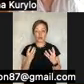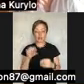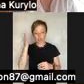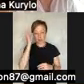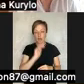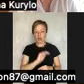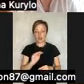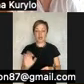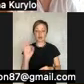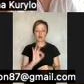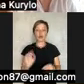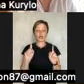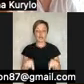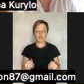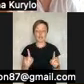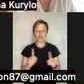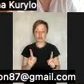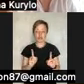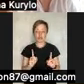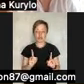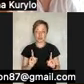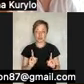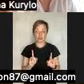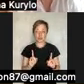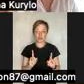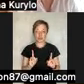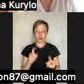To conclude, I would like to remind you again that